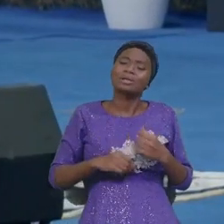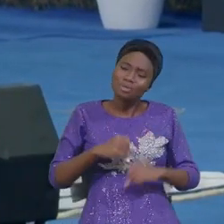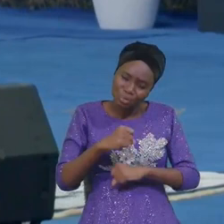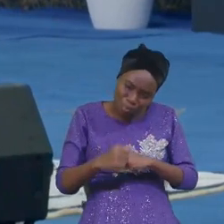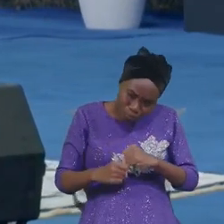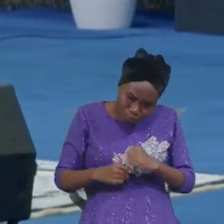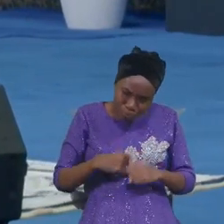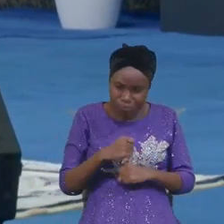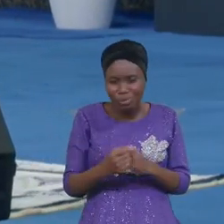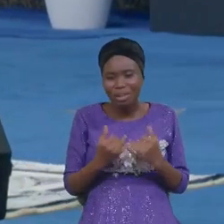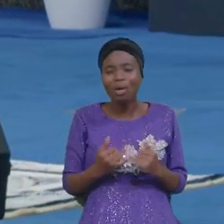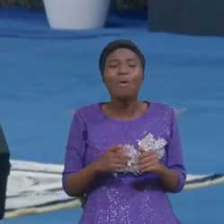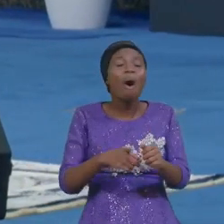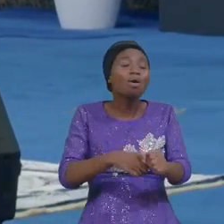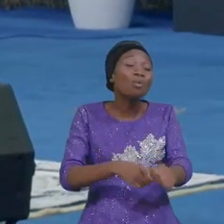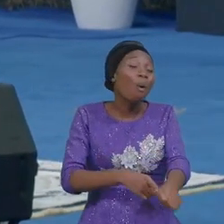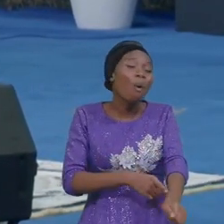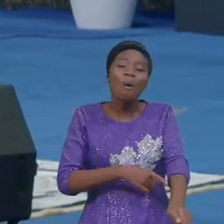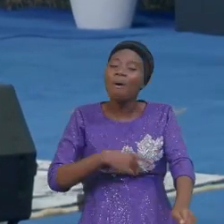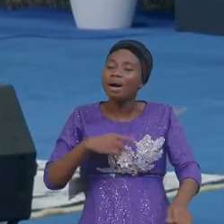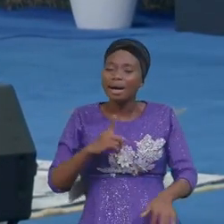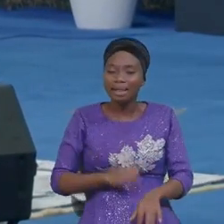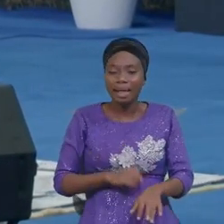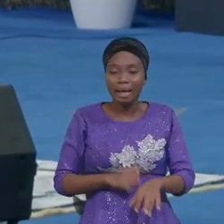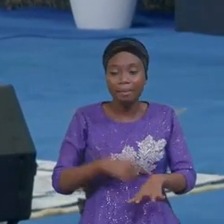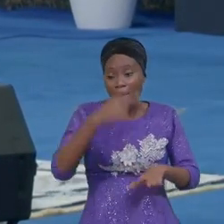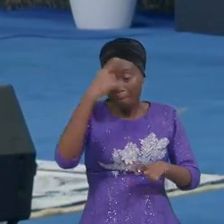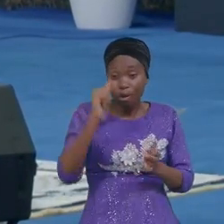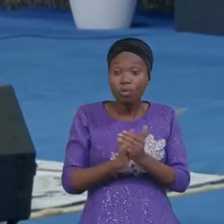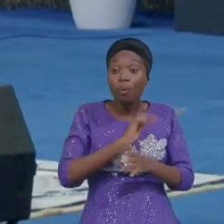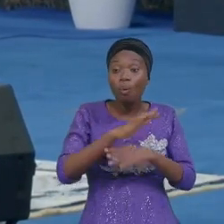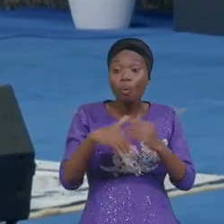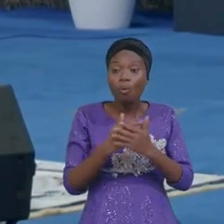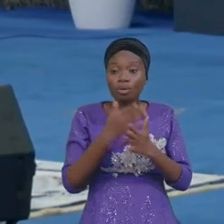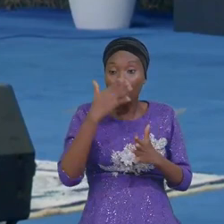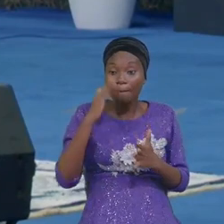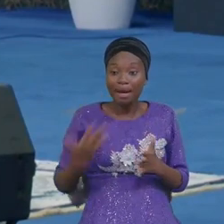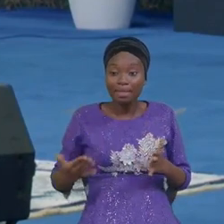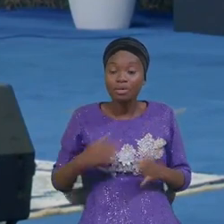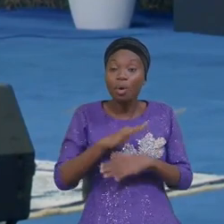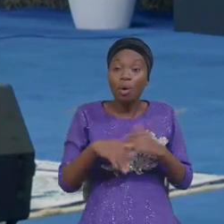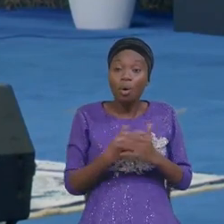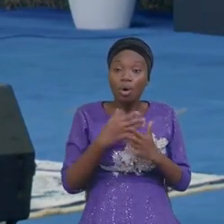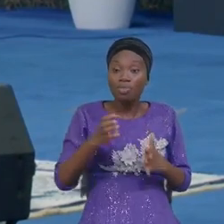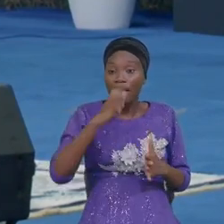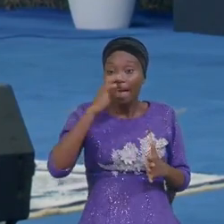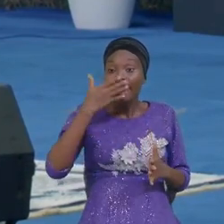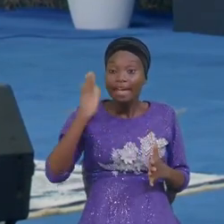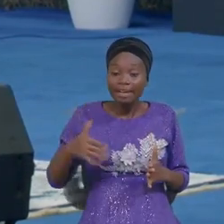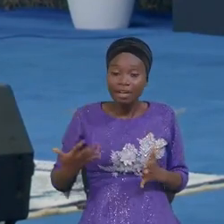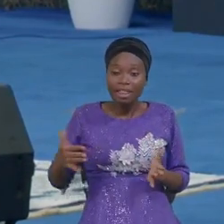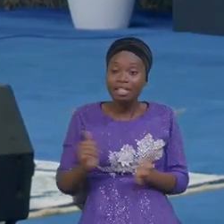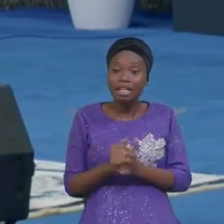long time because of all the bad things and the evil things we do. We're